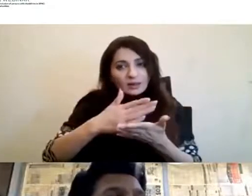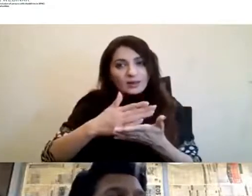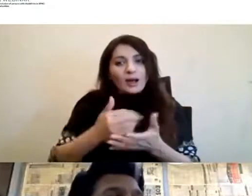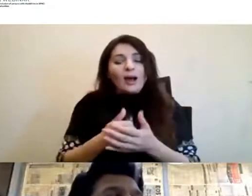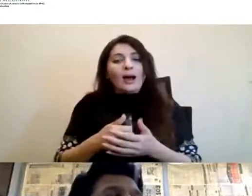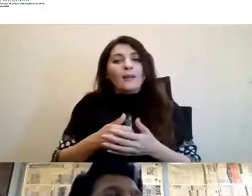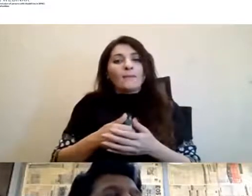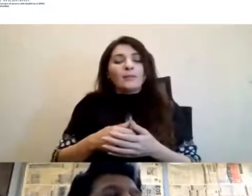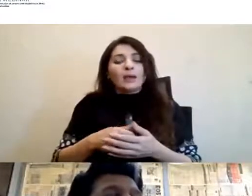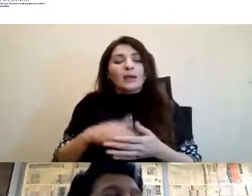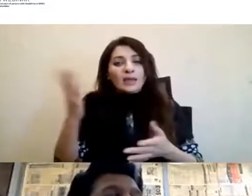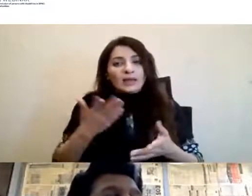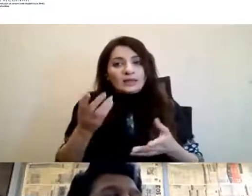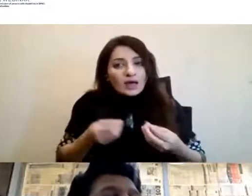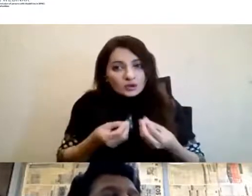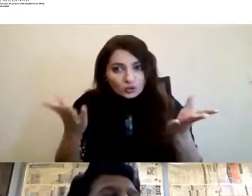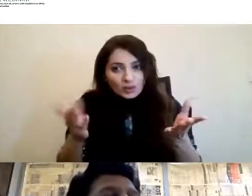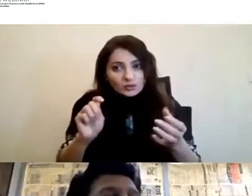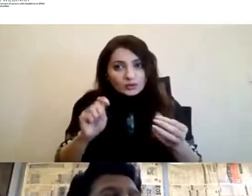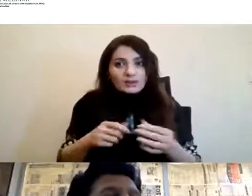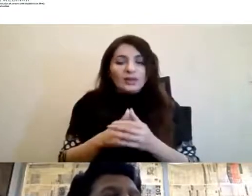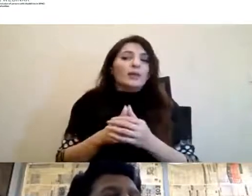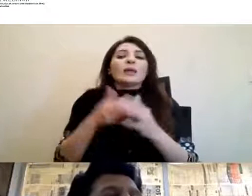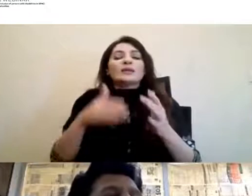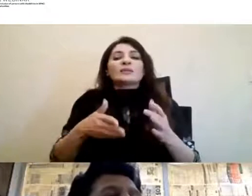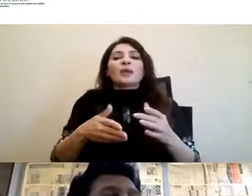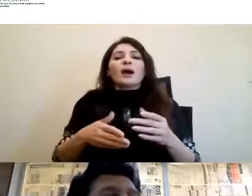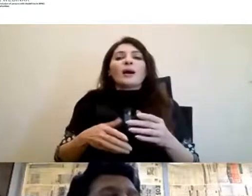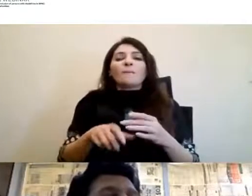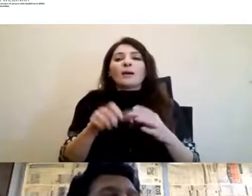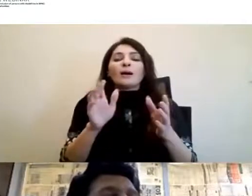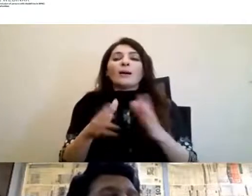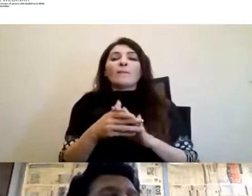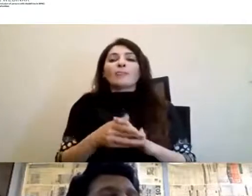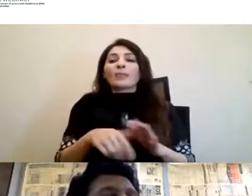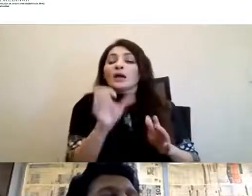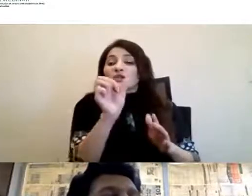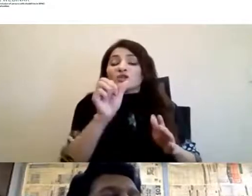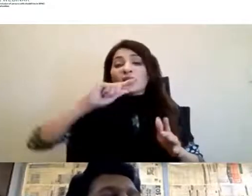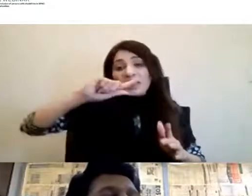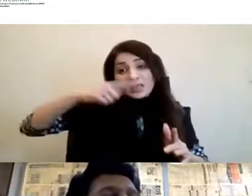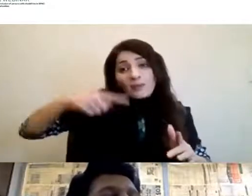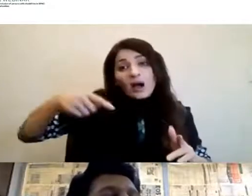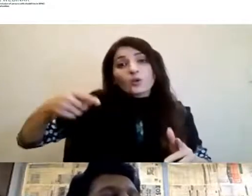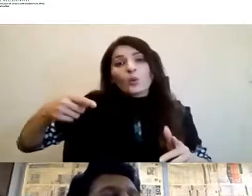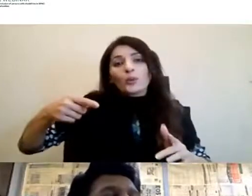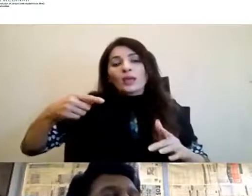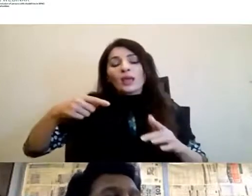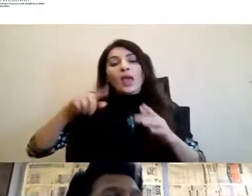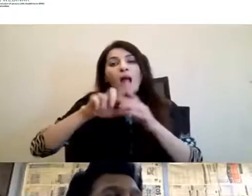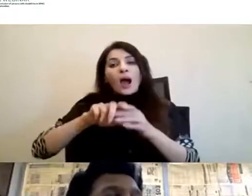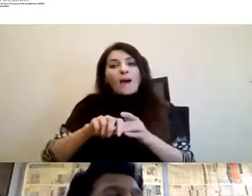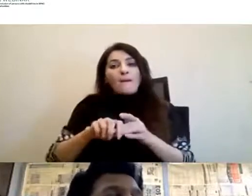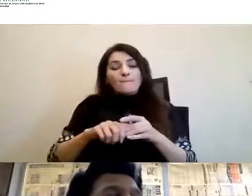the human-less interpretation services in 6 different languages. So deaf people have more control toward their